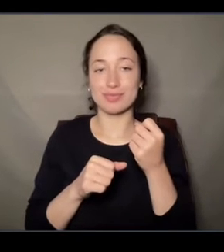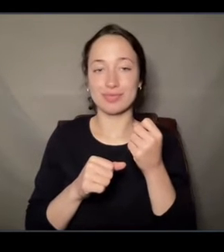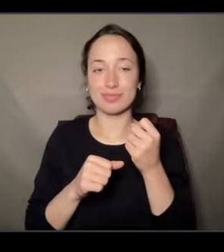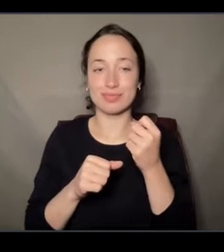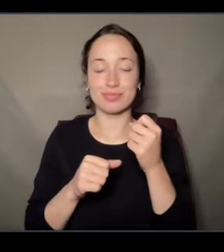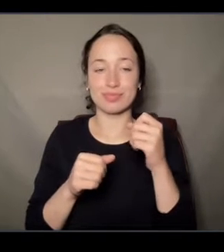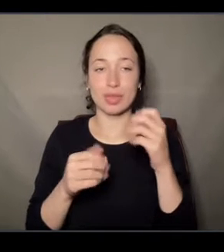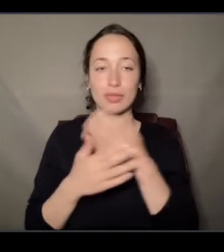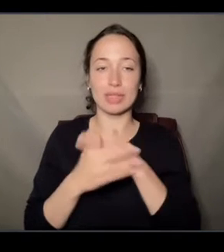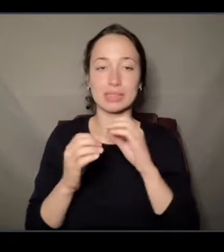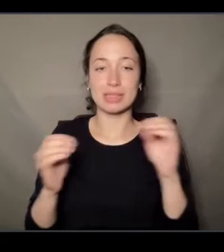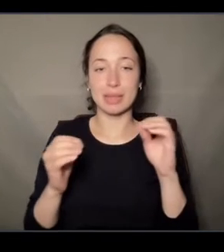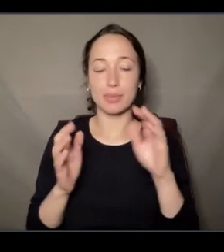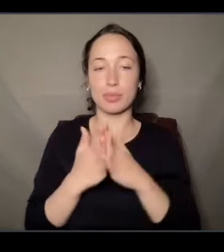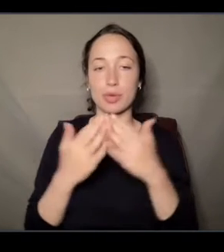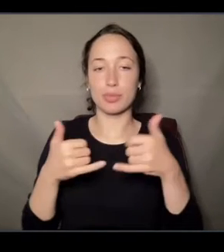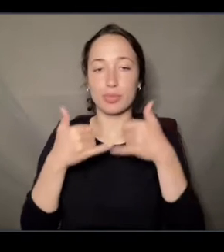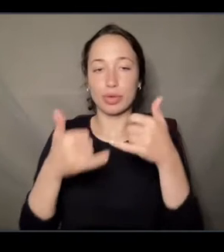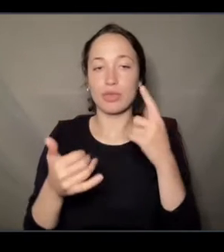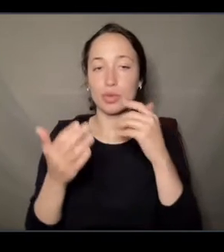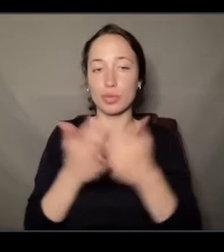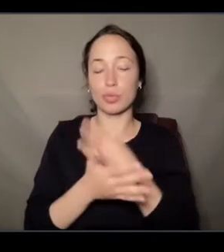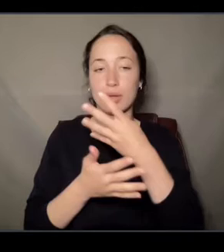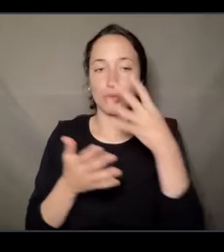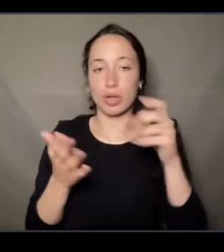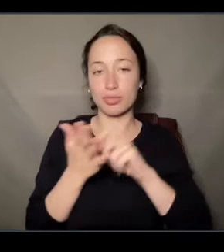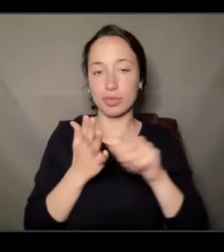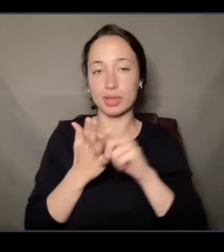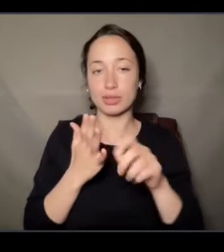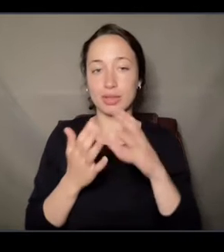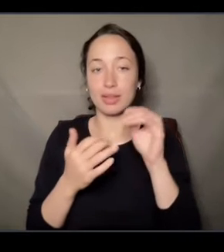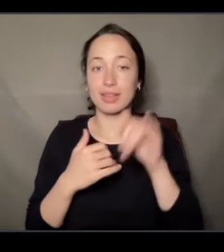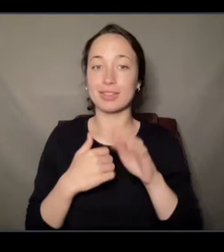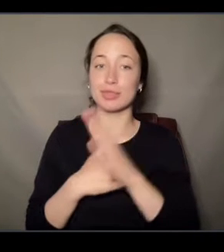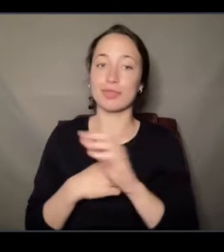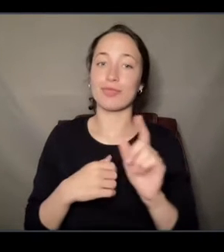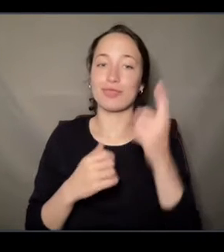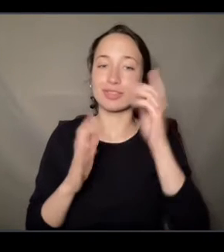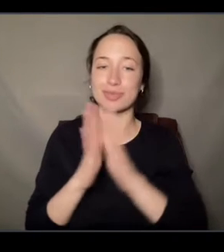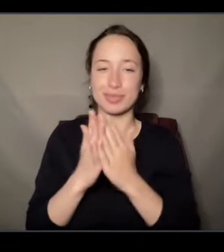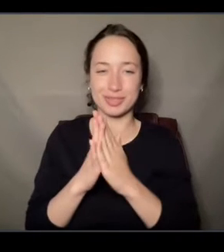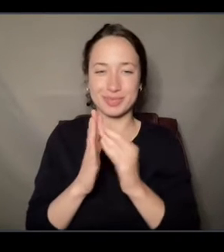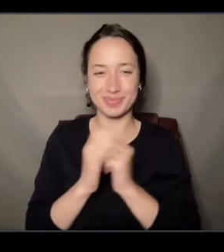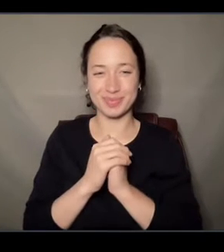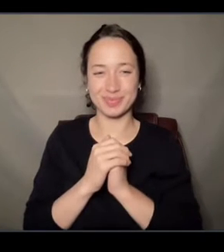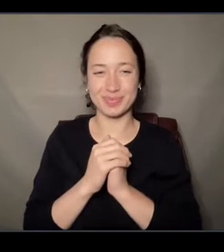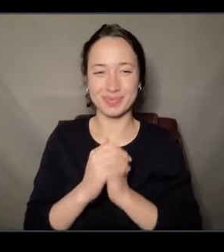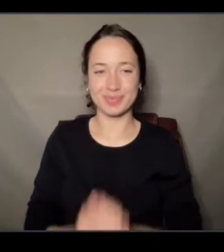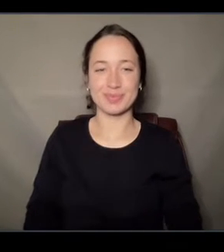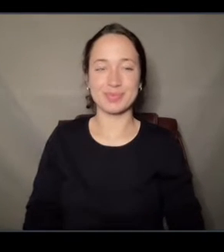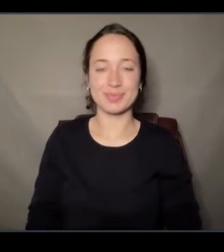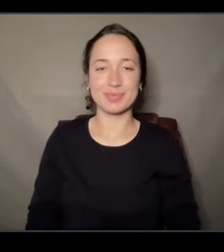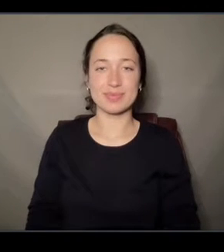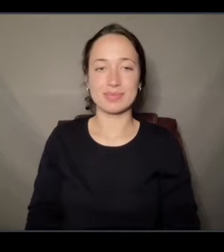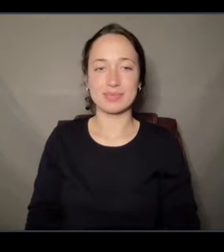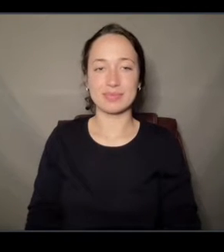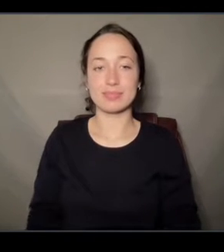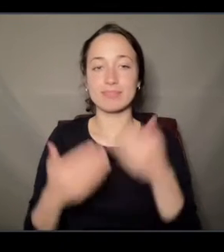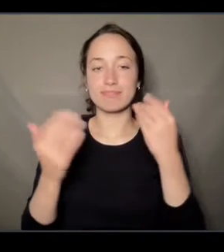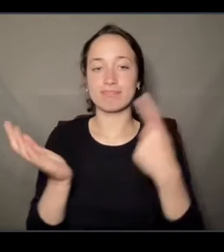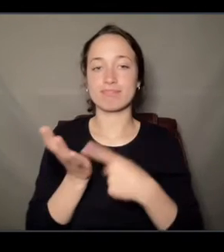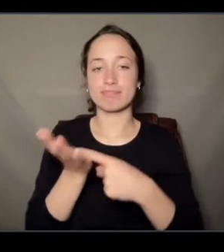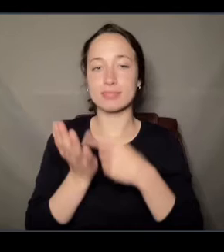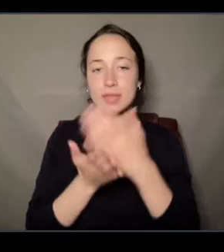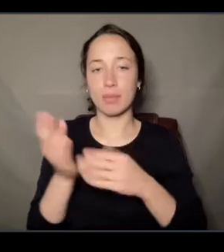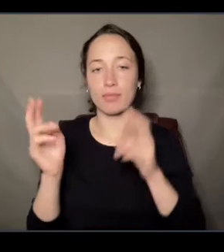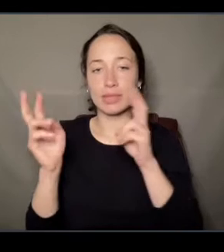winner of the Restless Books Prize for New Immigrant Writing, and that is her first book. Here to discuss some of